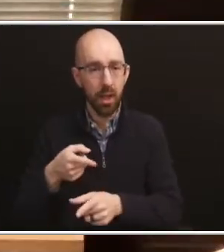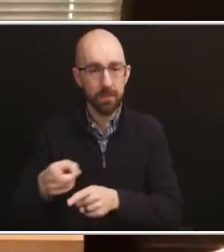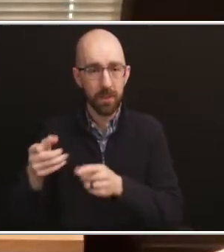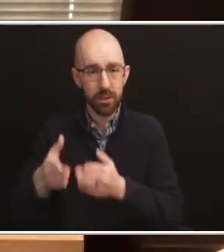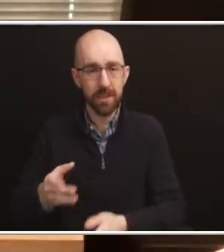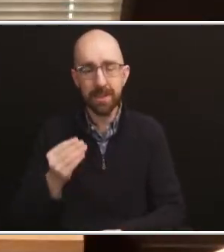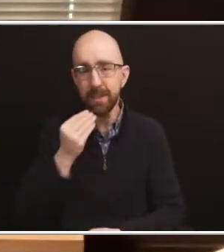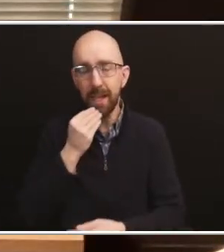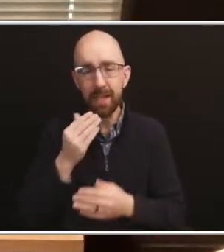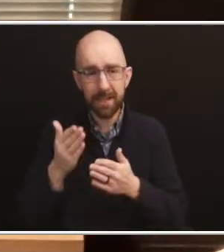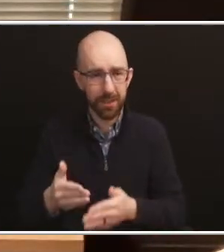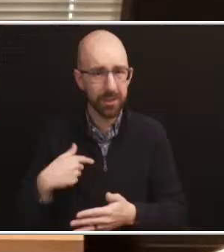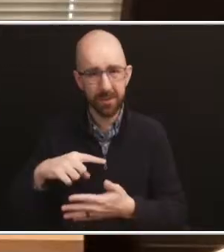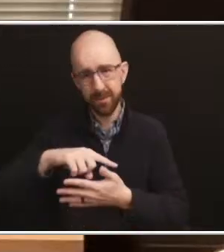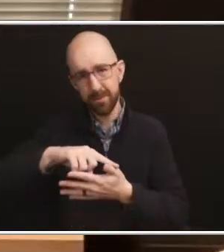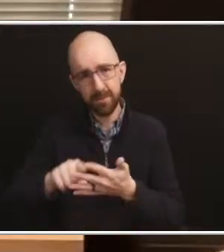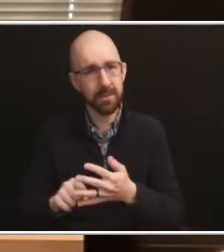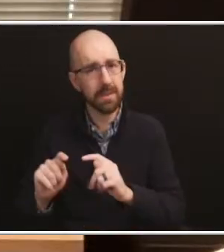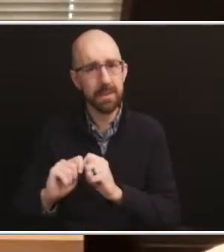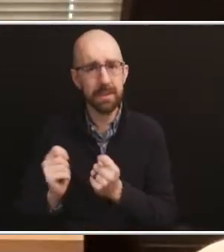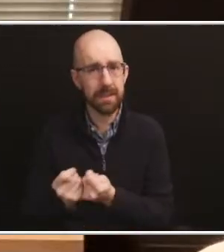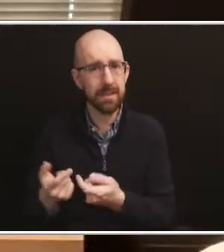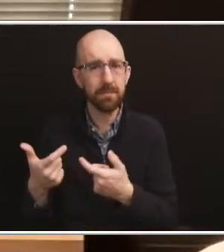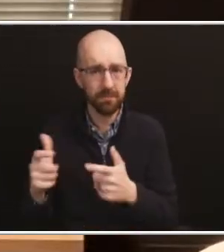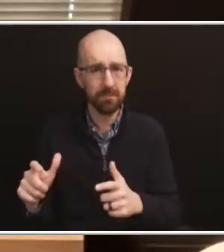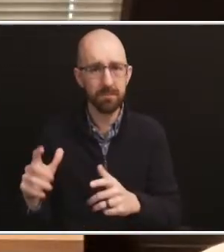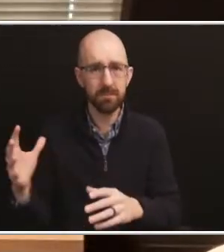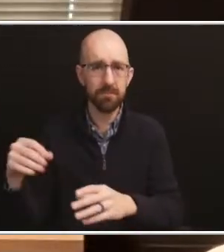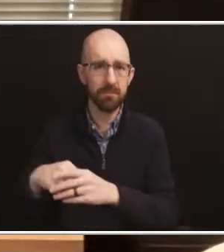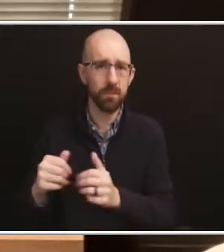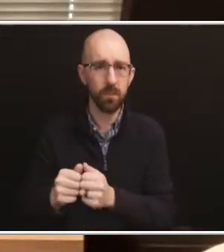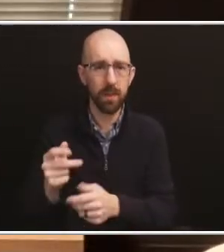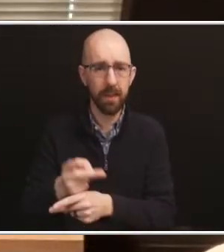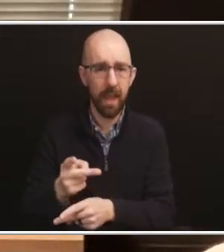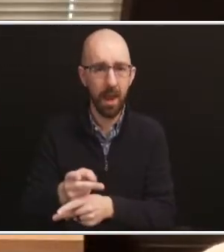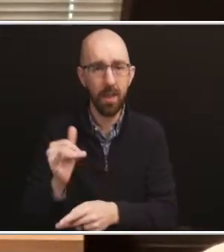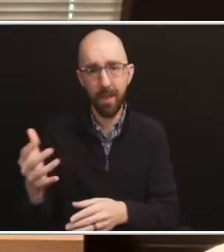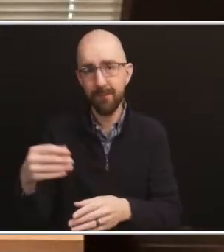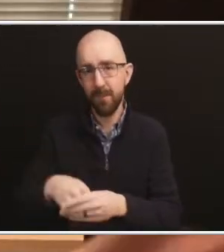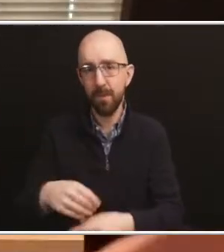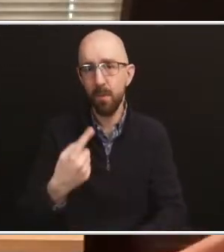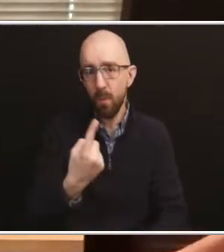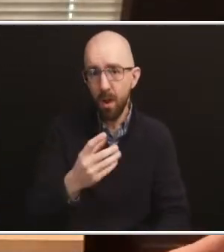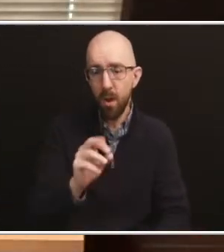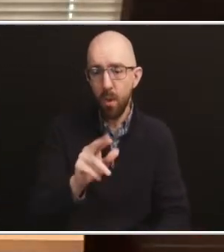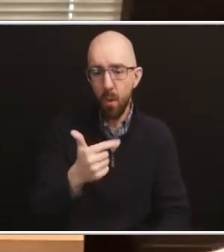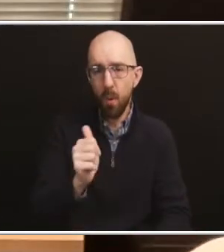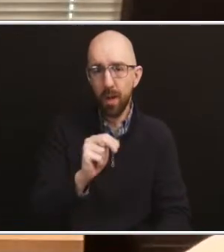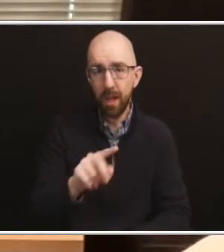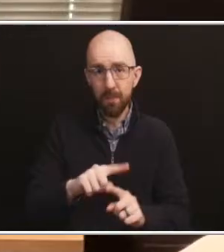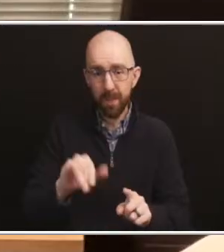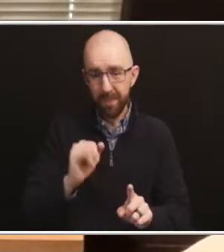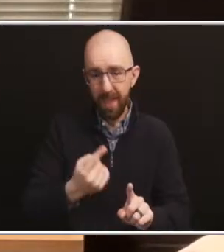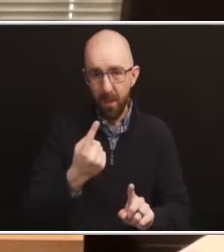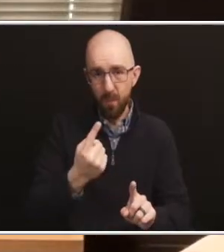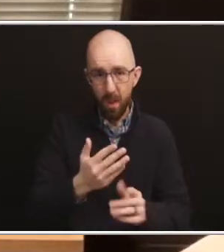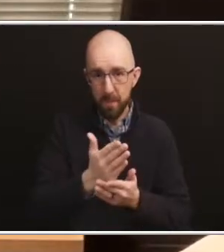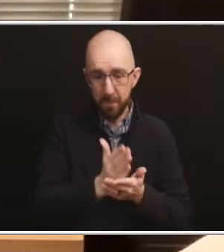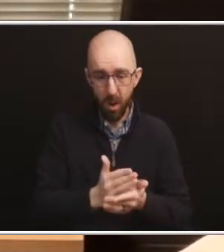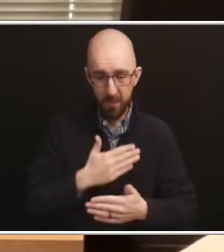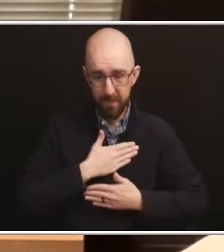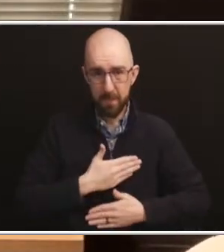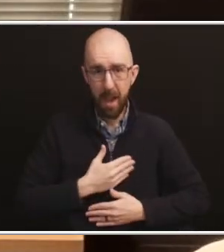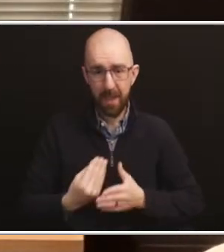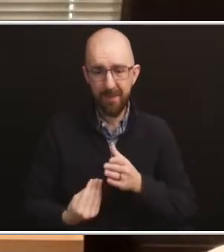team that goes into taking care of a disease that does involve one organ, but that one organ impacts the entire body. And so I